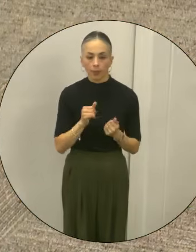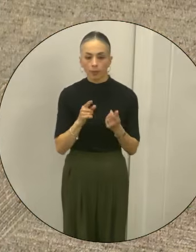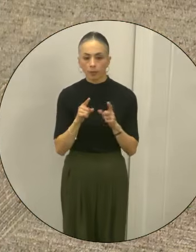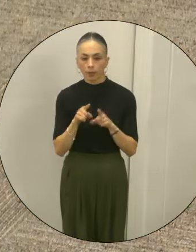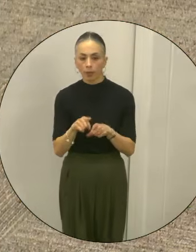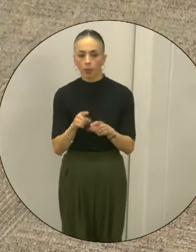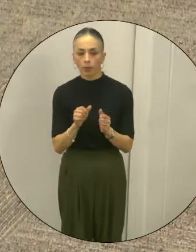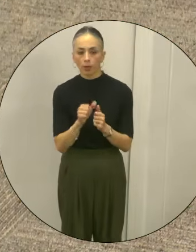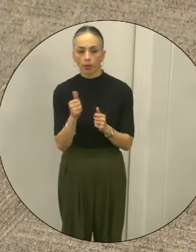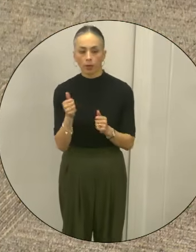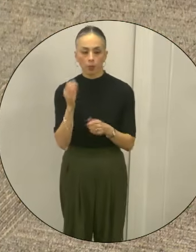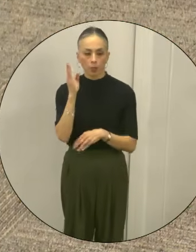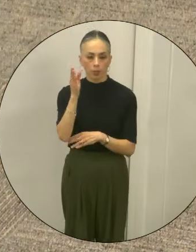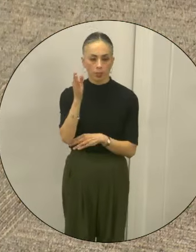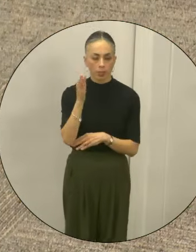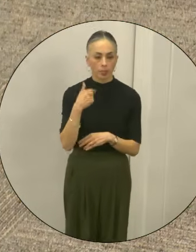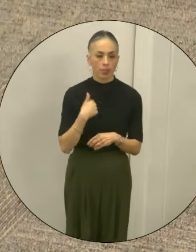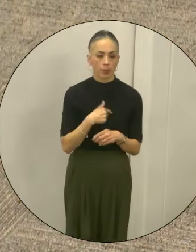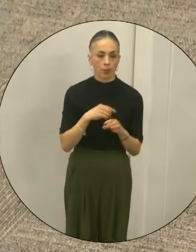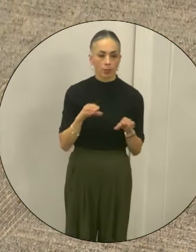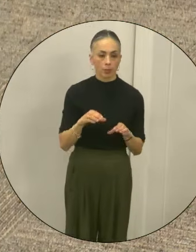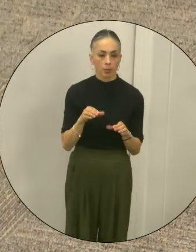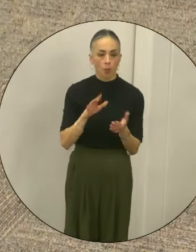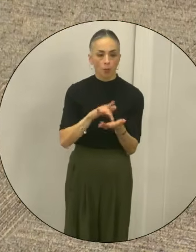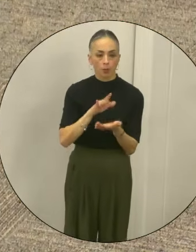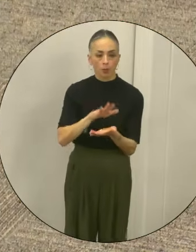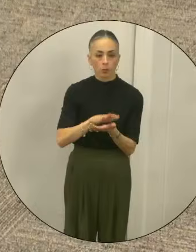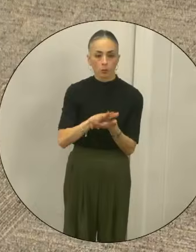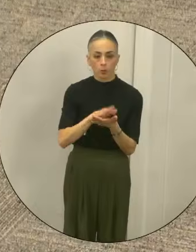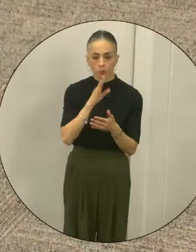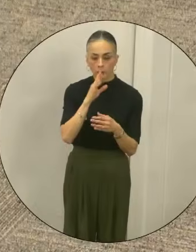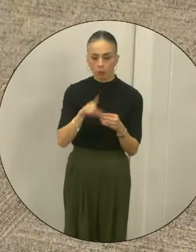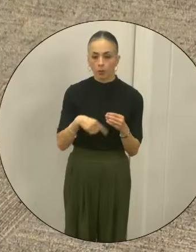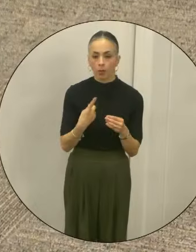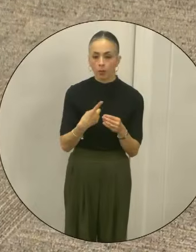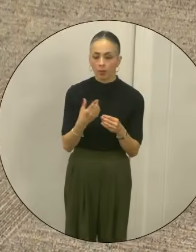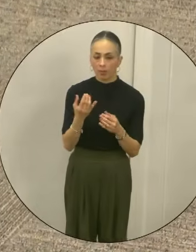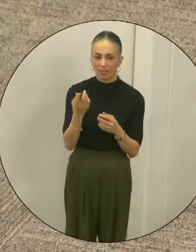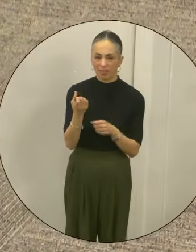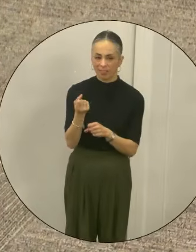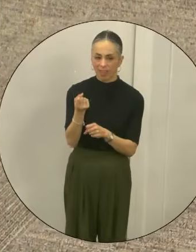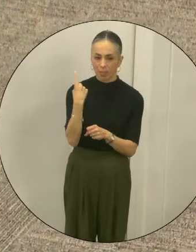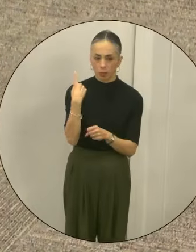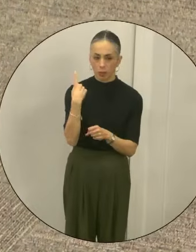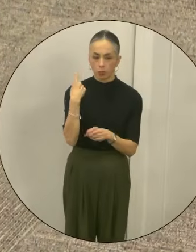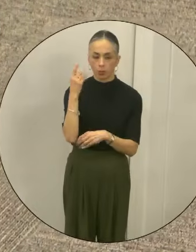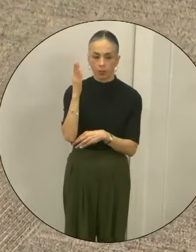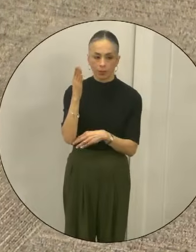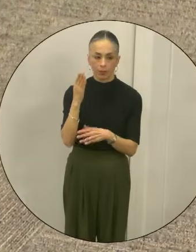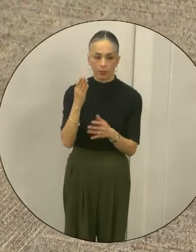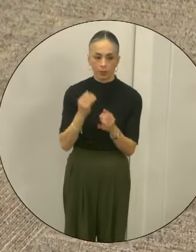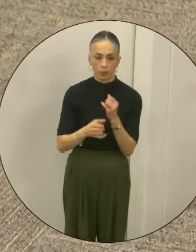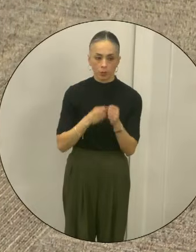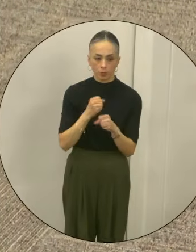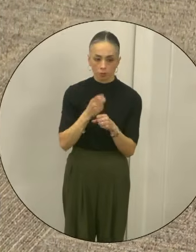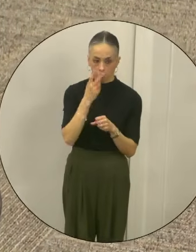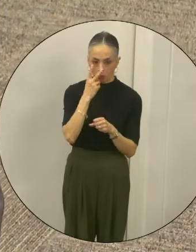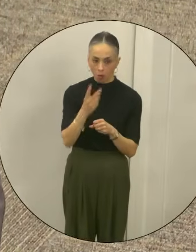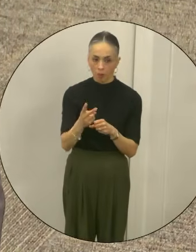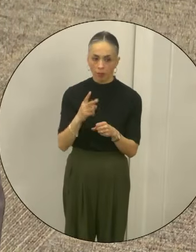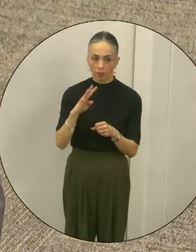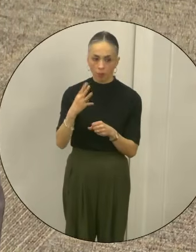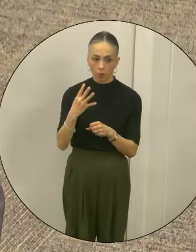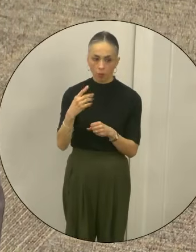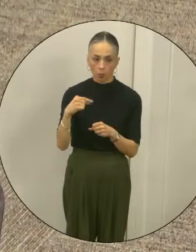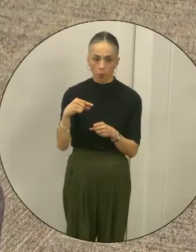other presentations that we do. And so middle school, as you talked about, last year when we presented at the end of the year, we saw that uptick, especially in the fourth quarter last